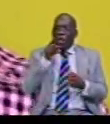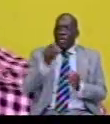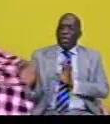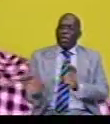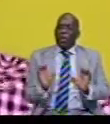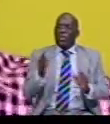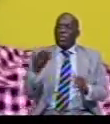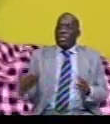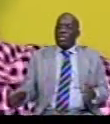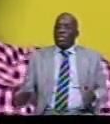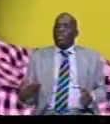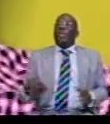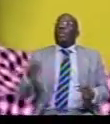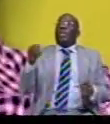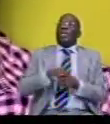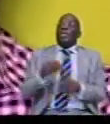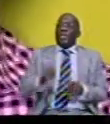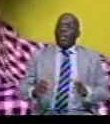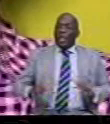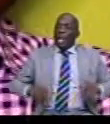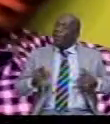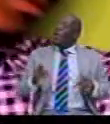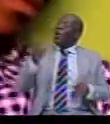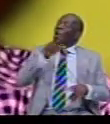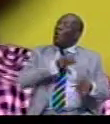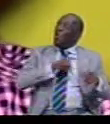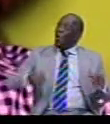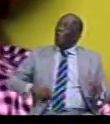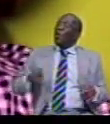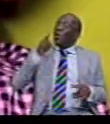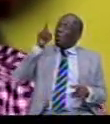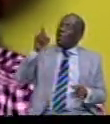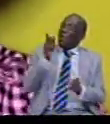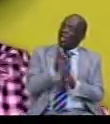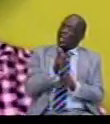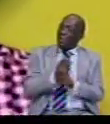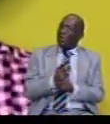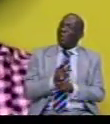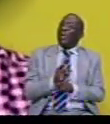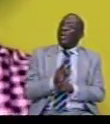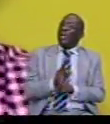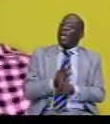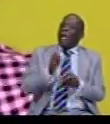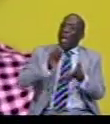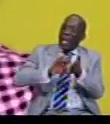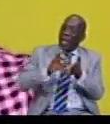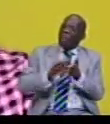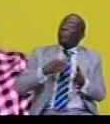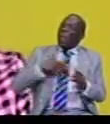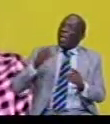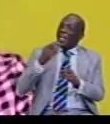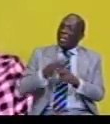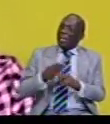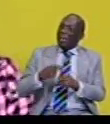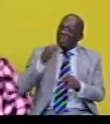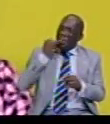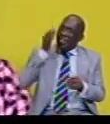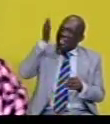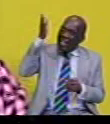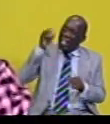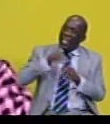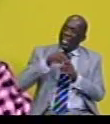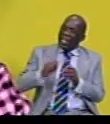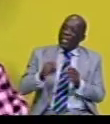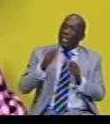Lord, you must be keeping records. Find out my name there. My name is there in the book of life. And